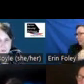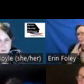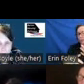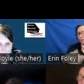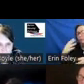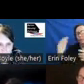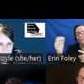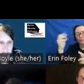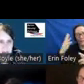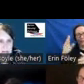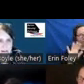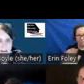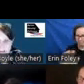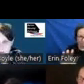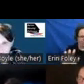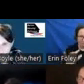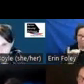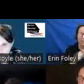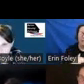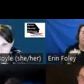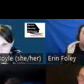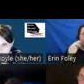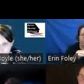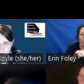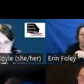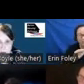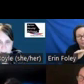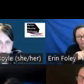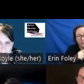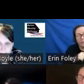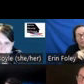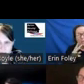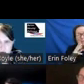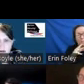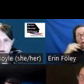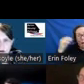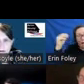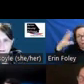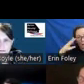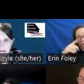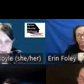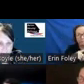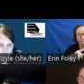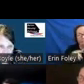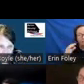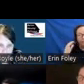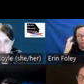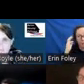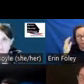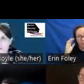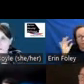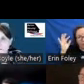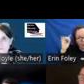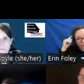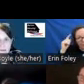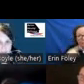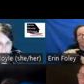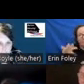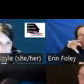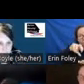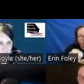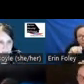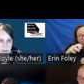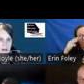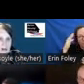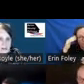A prompt is, Anna, turn the water on. Anna, get your hair wet. Anna, let's get the shampoo,